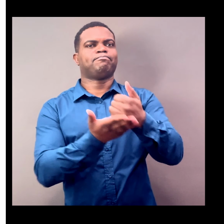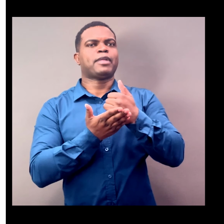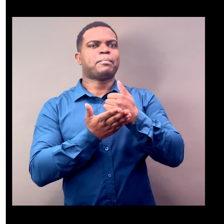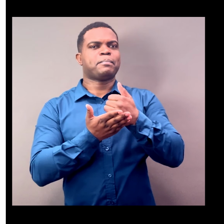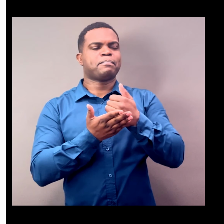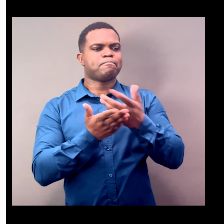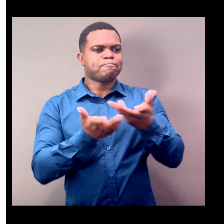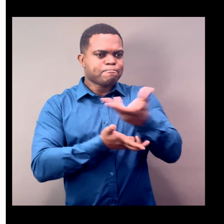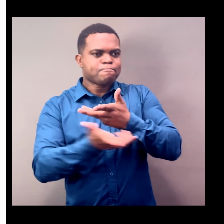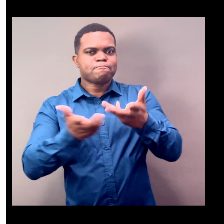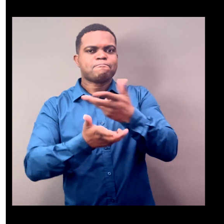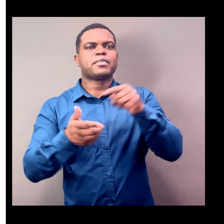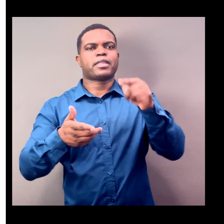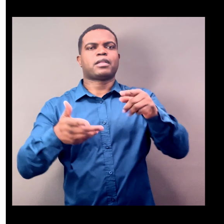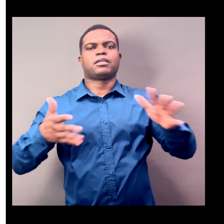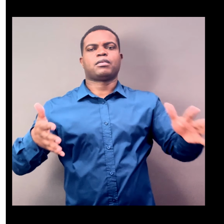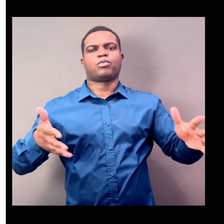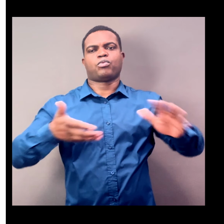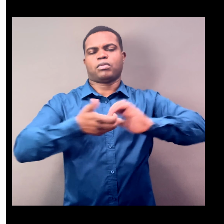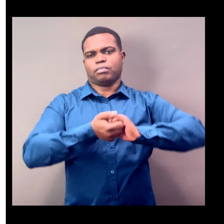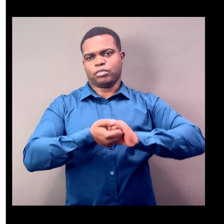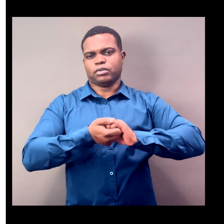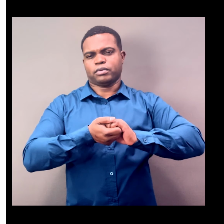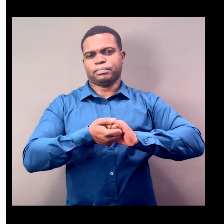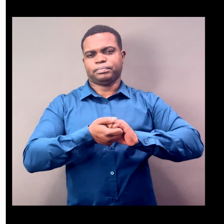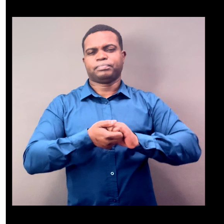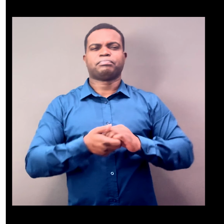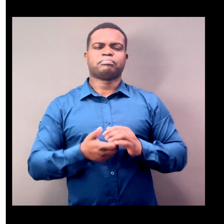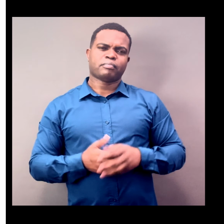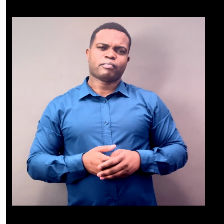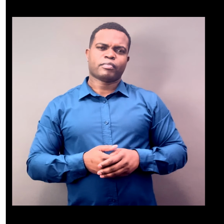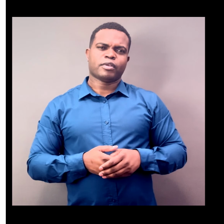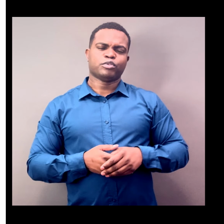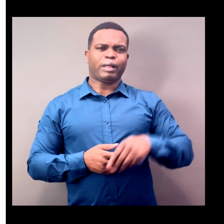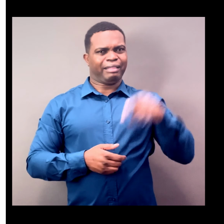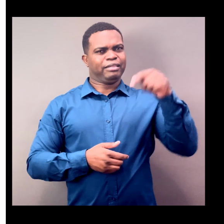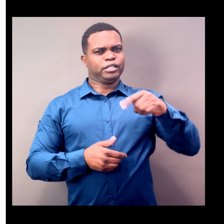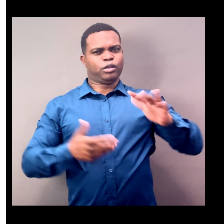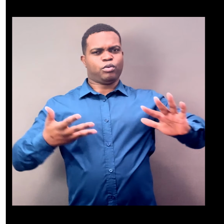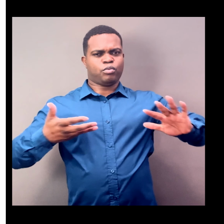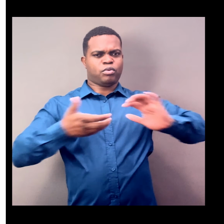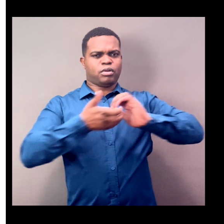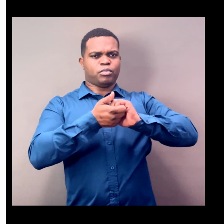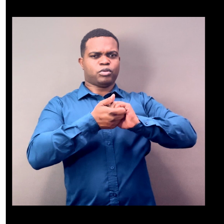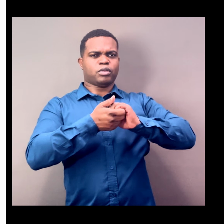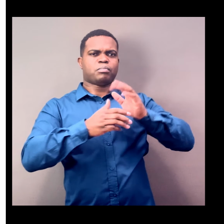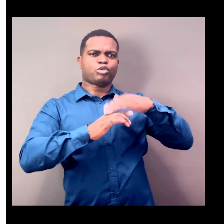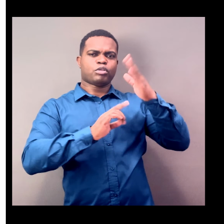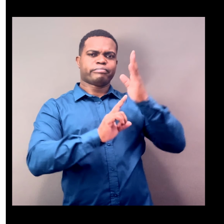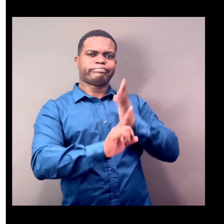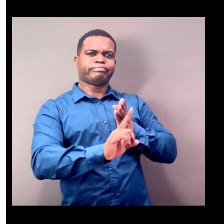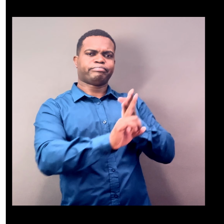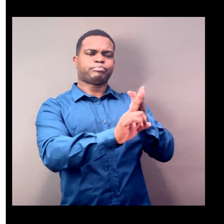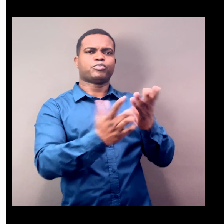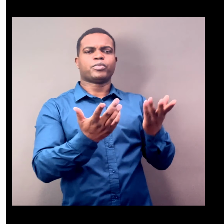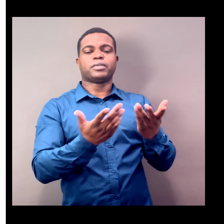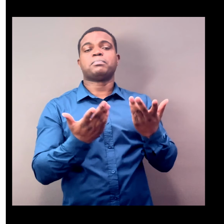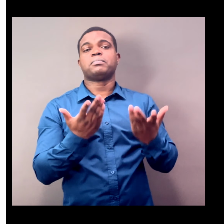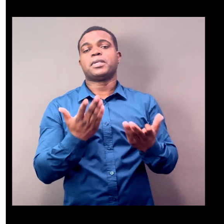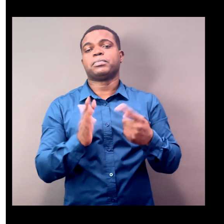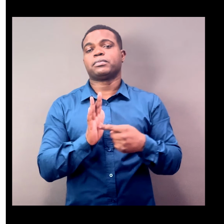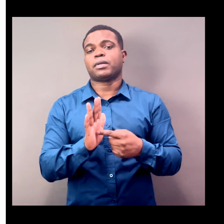collaborating. So looking at the kind of community engagement initiative you may want to